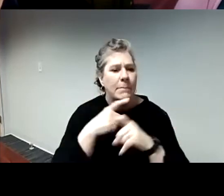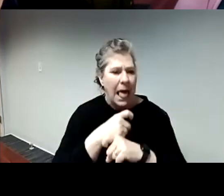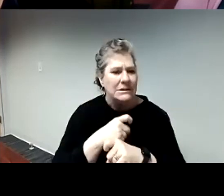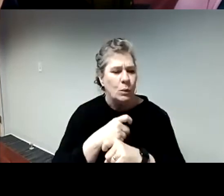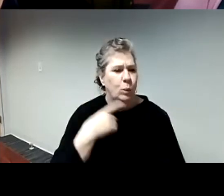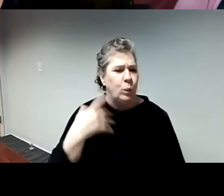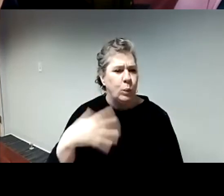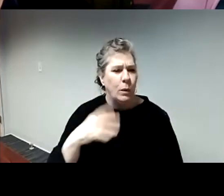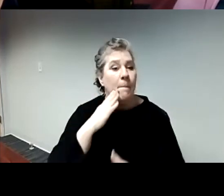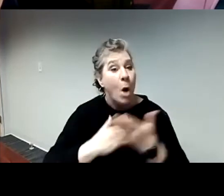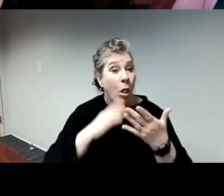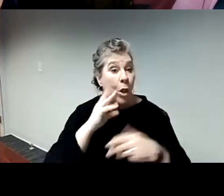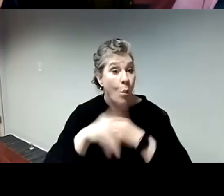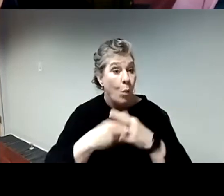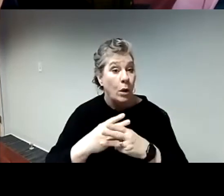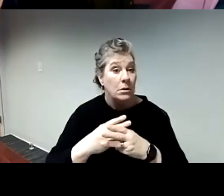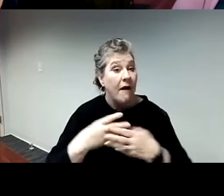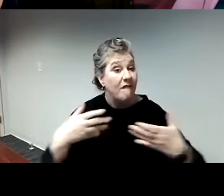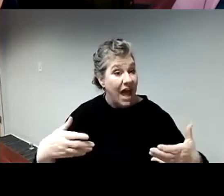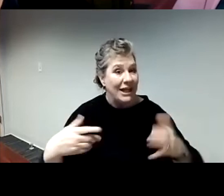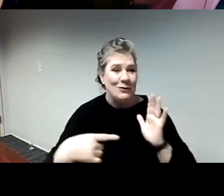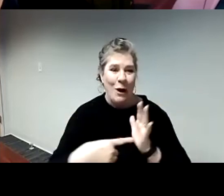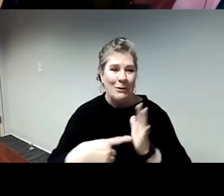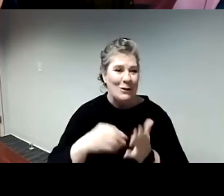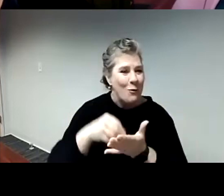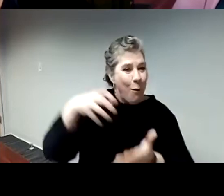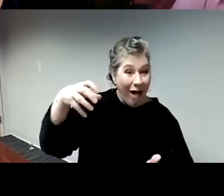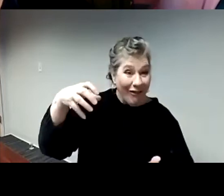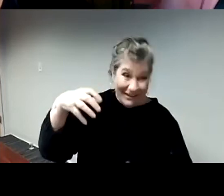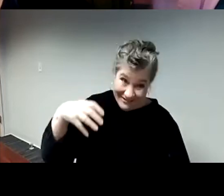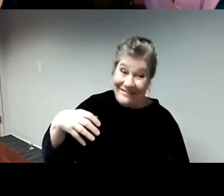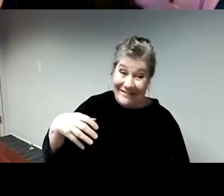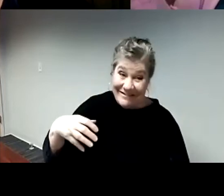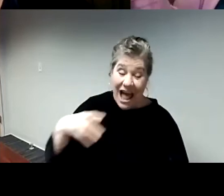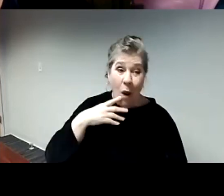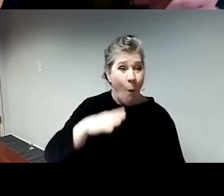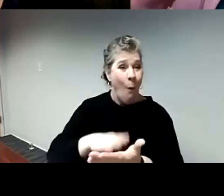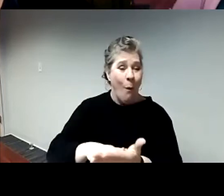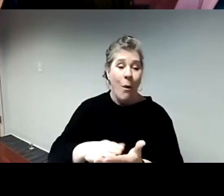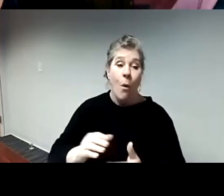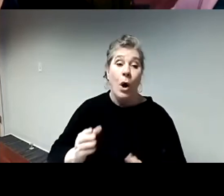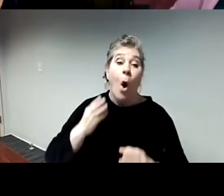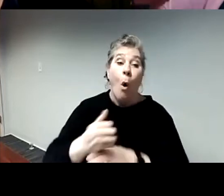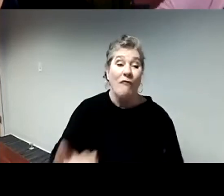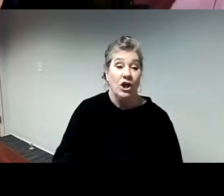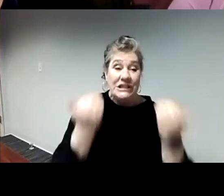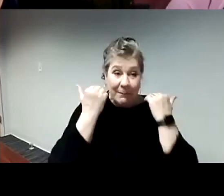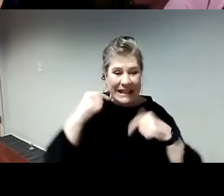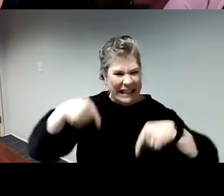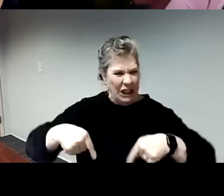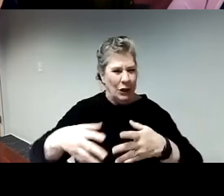in some parts of the world, fatness will represent wealth and greed and like overconsumption. And then here in the